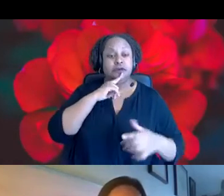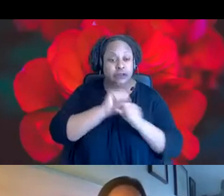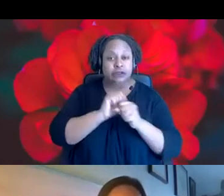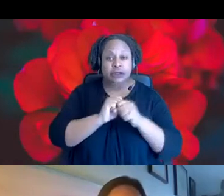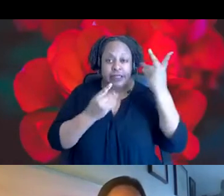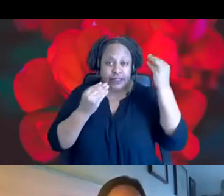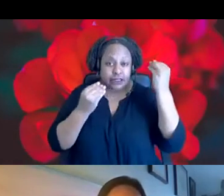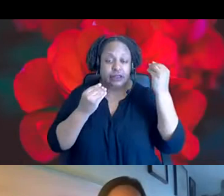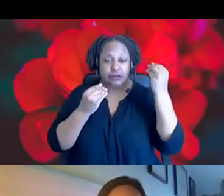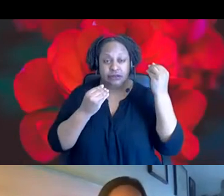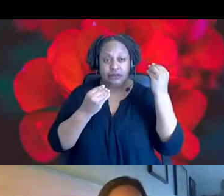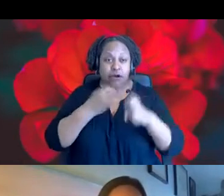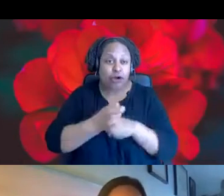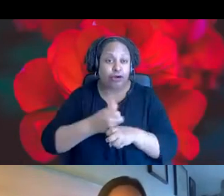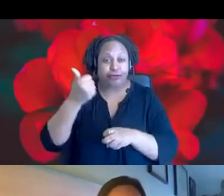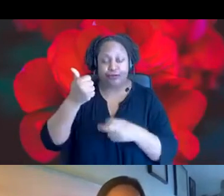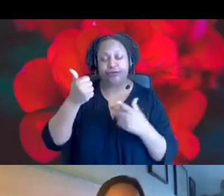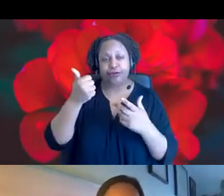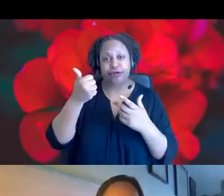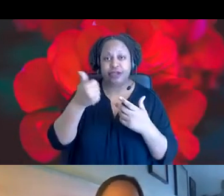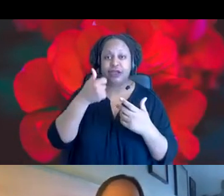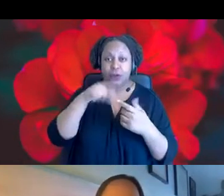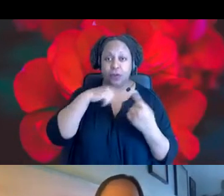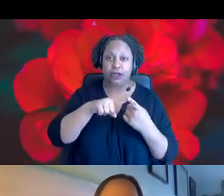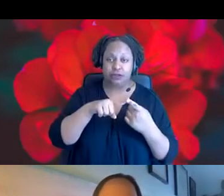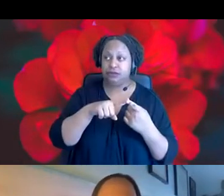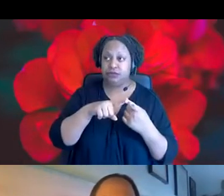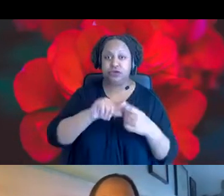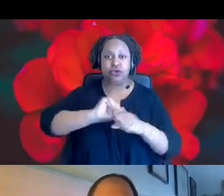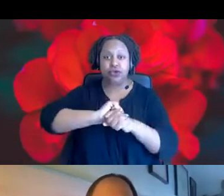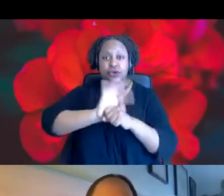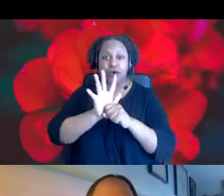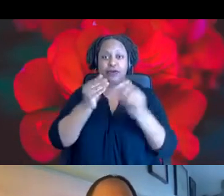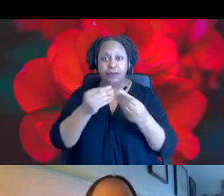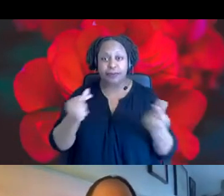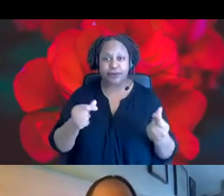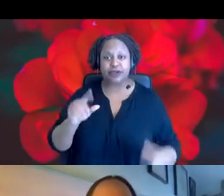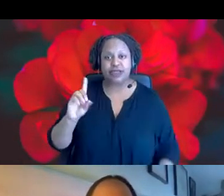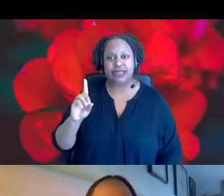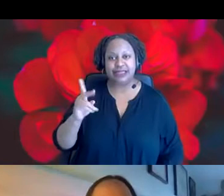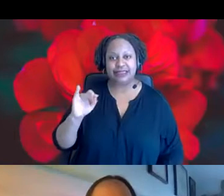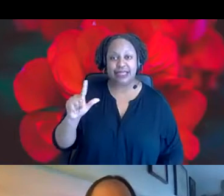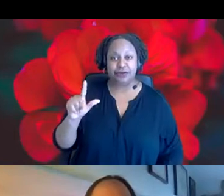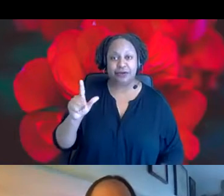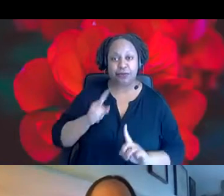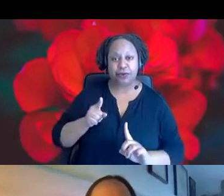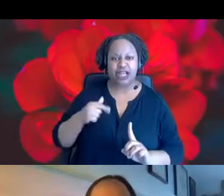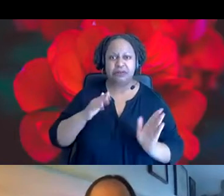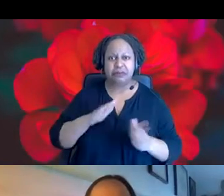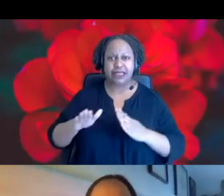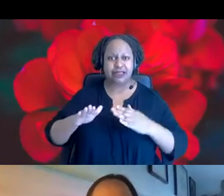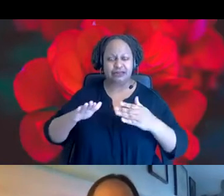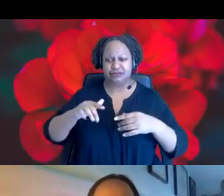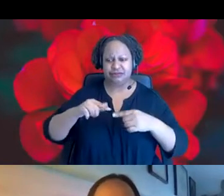harder about when we come back? You know, Daniel, your question was so good. Like, you have the sticky notes. I got to plan a season. I got to figure this